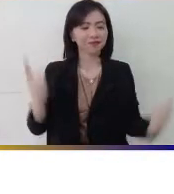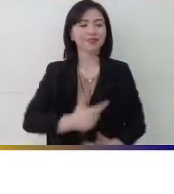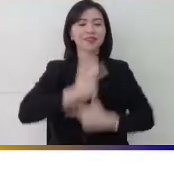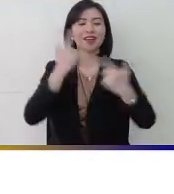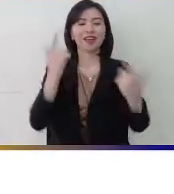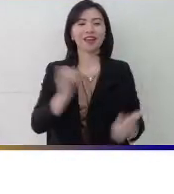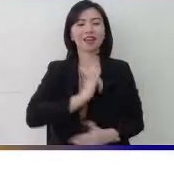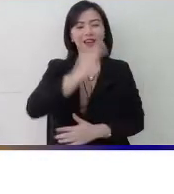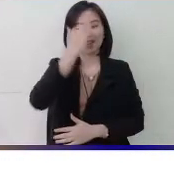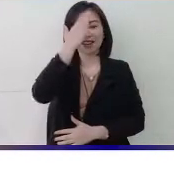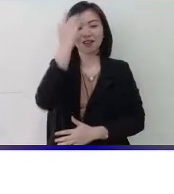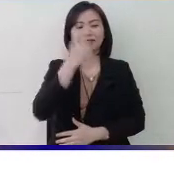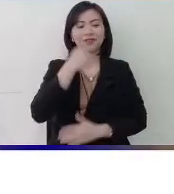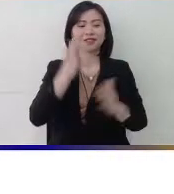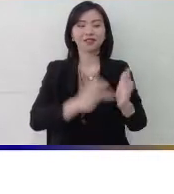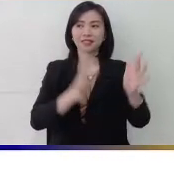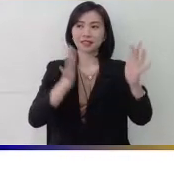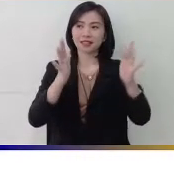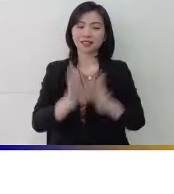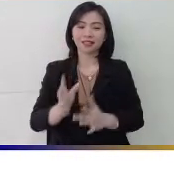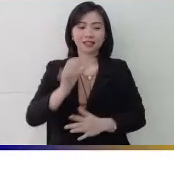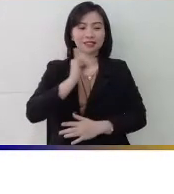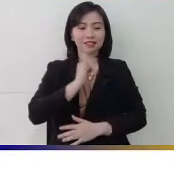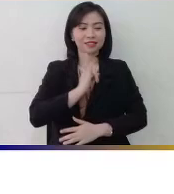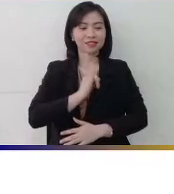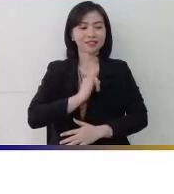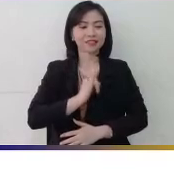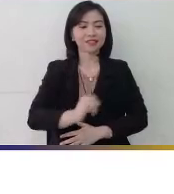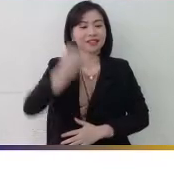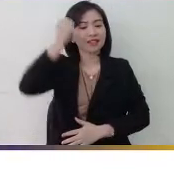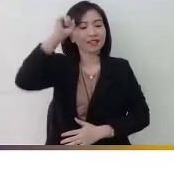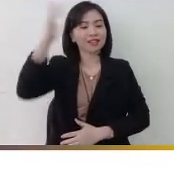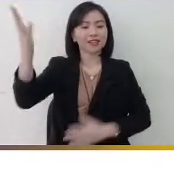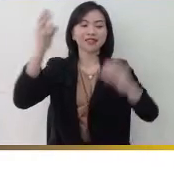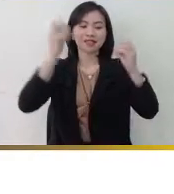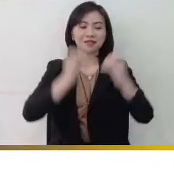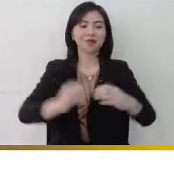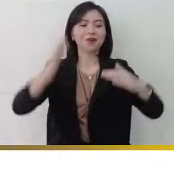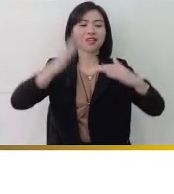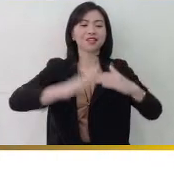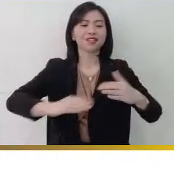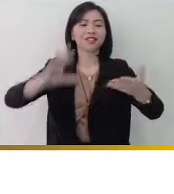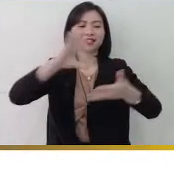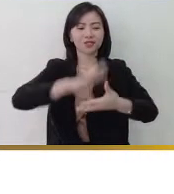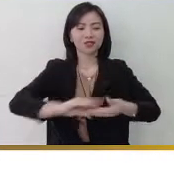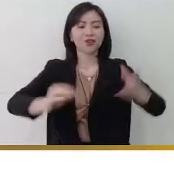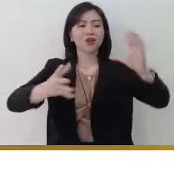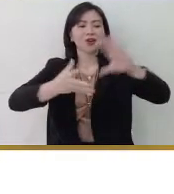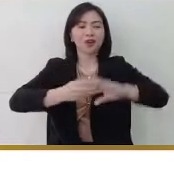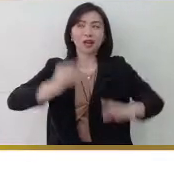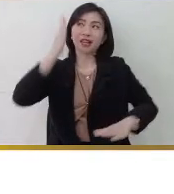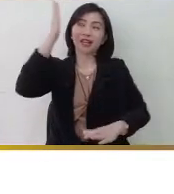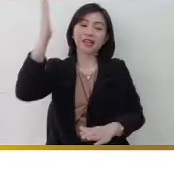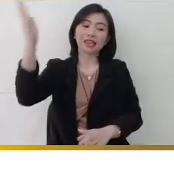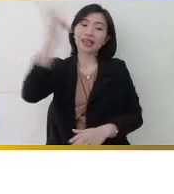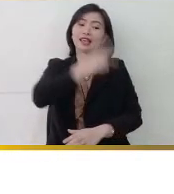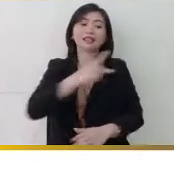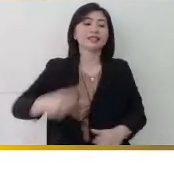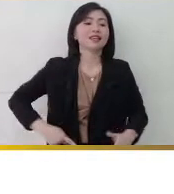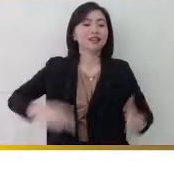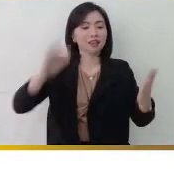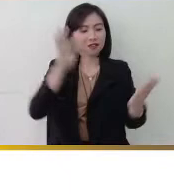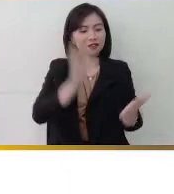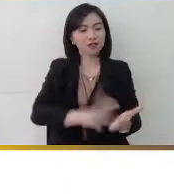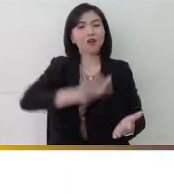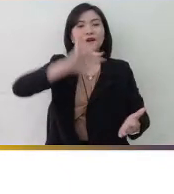I'm glad I know who Jesus is. He's more than just a story. He's